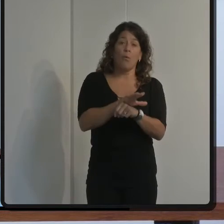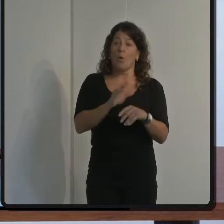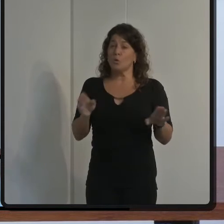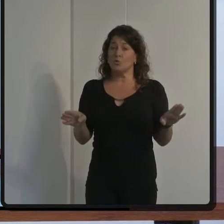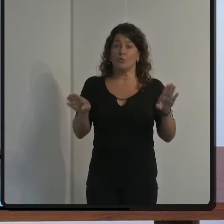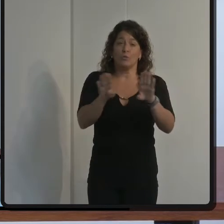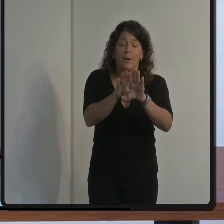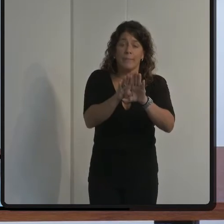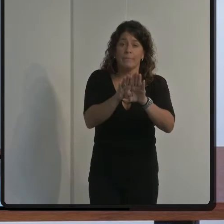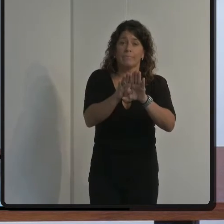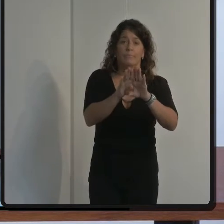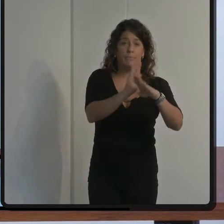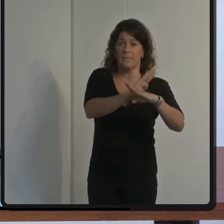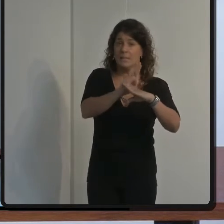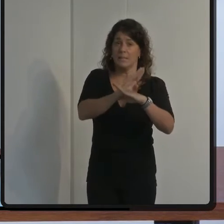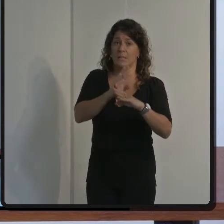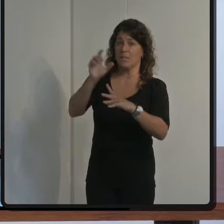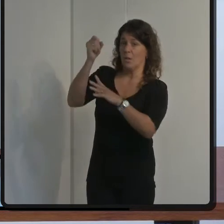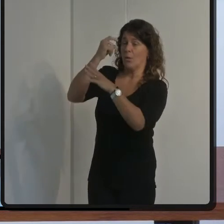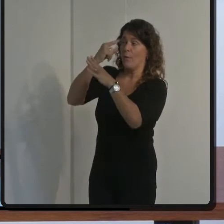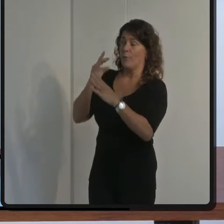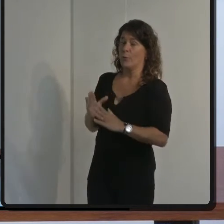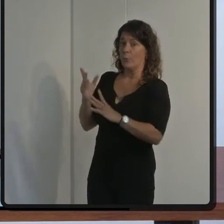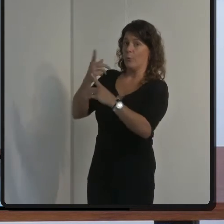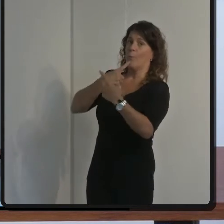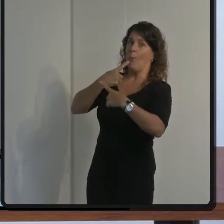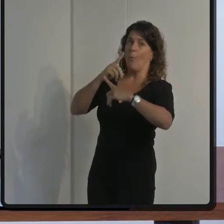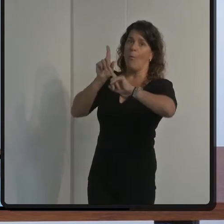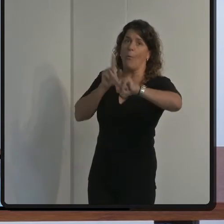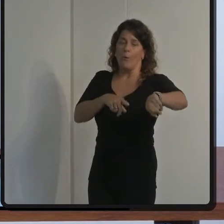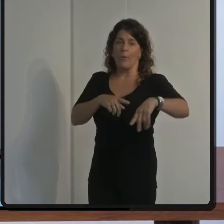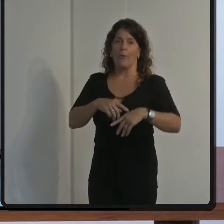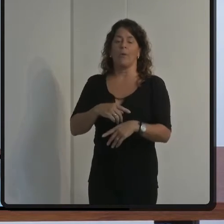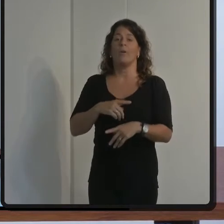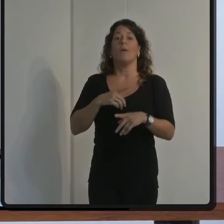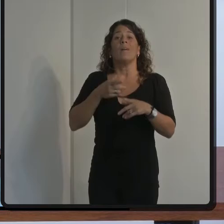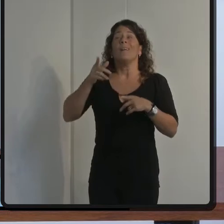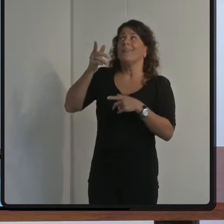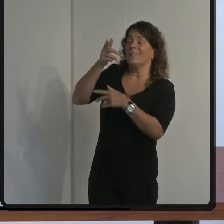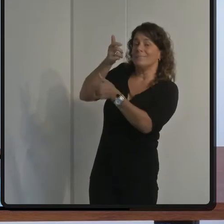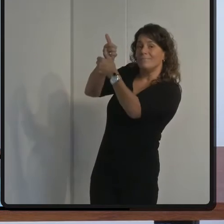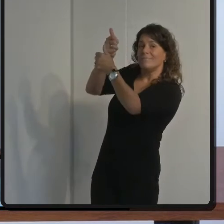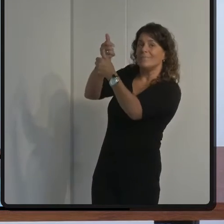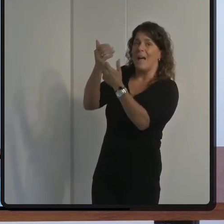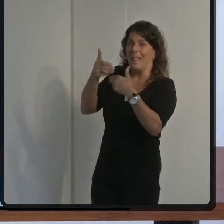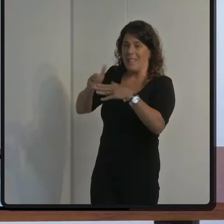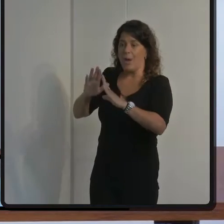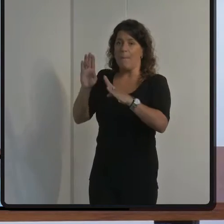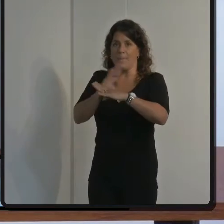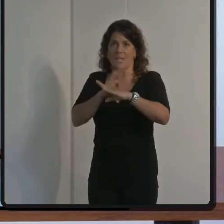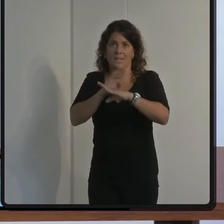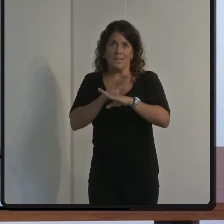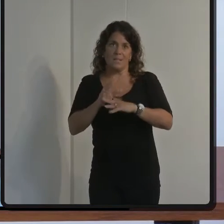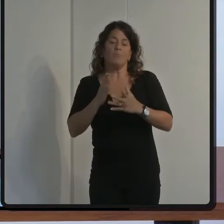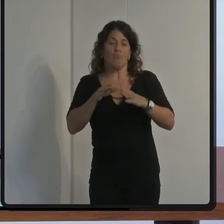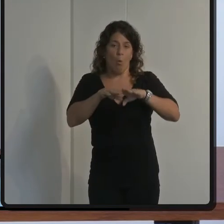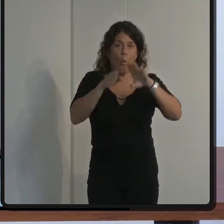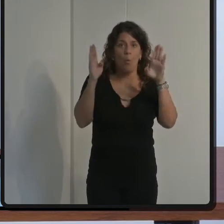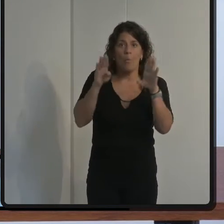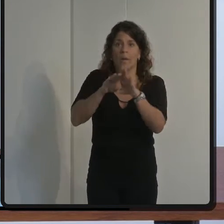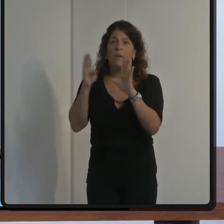order. And then as he opened up the dimmer switch and allowed more businesses to open, we saw cases rise. And all of